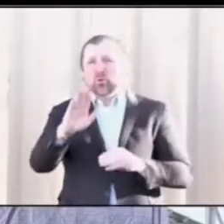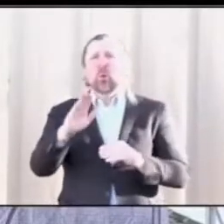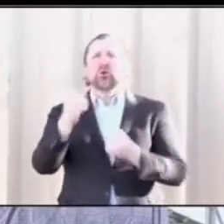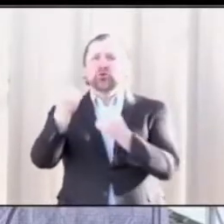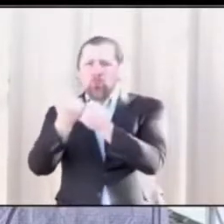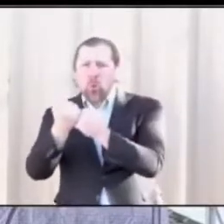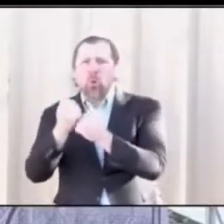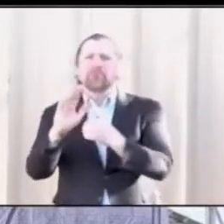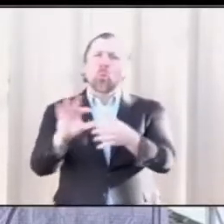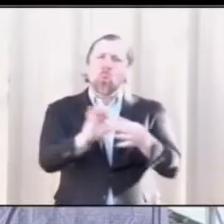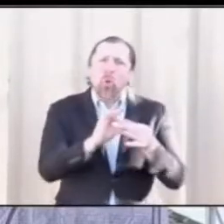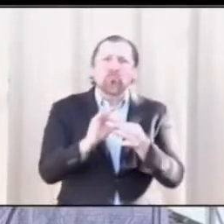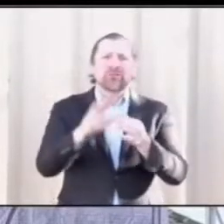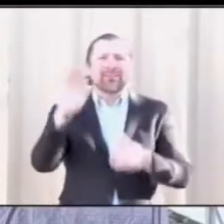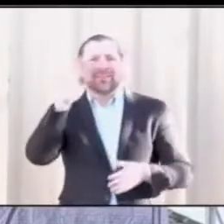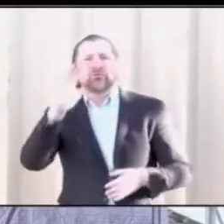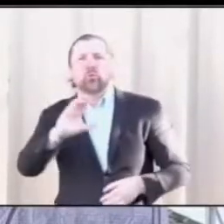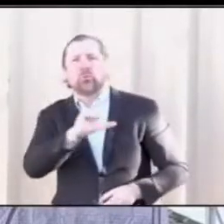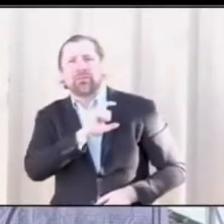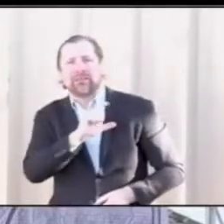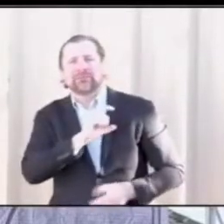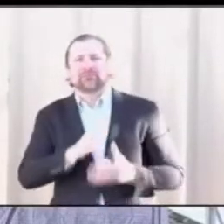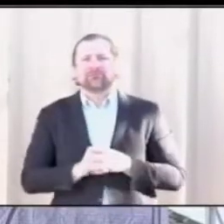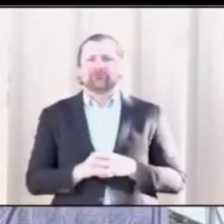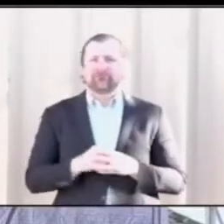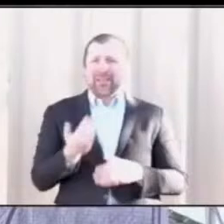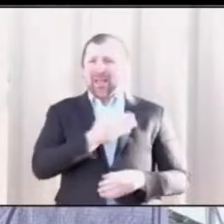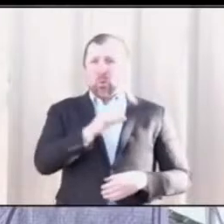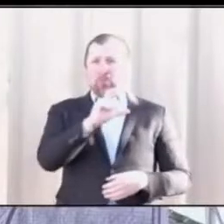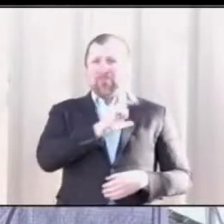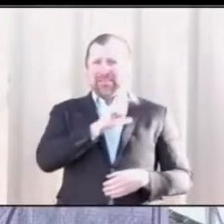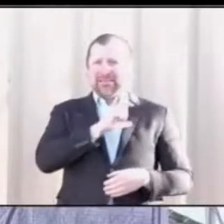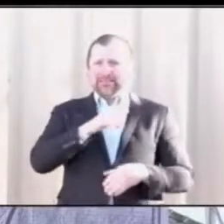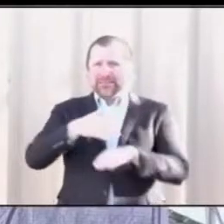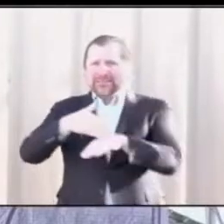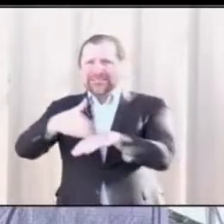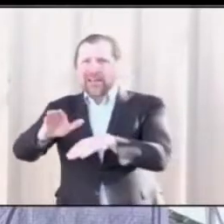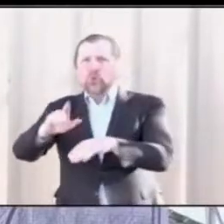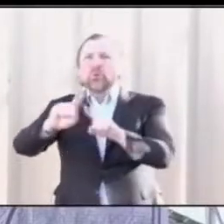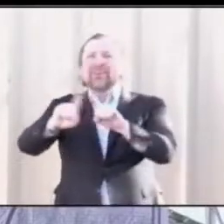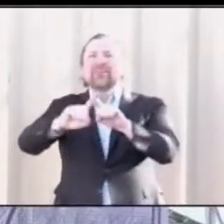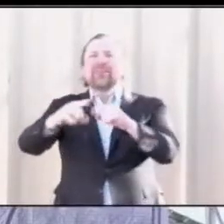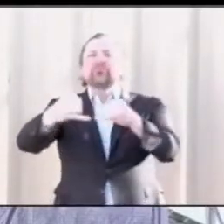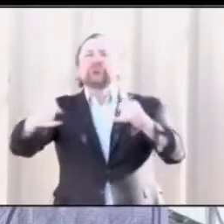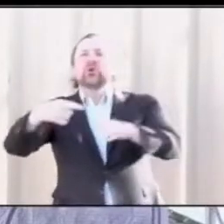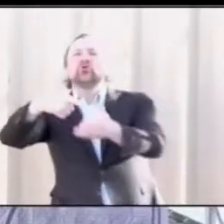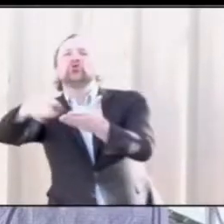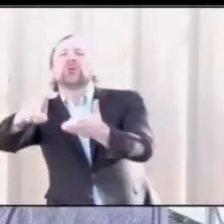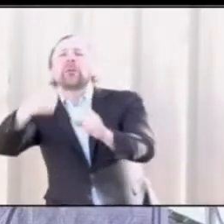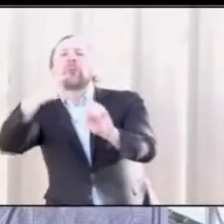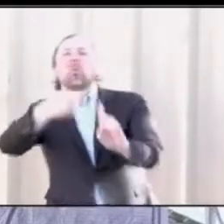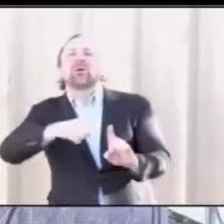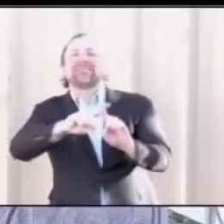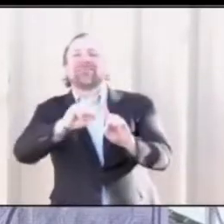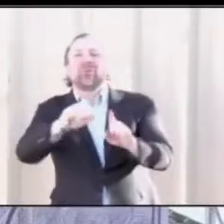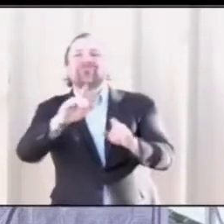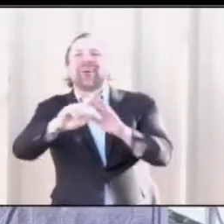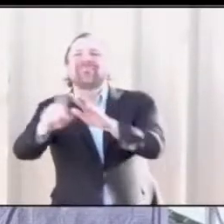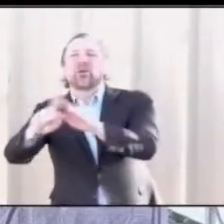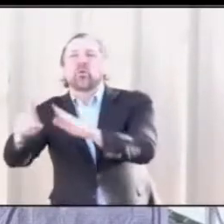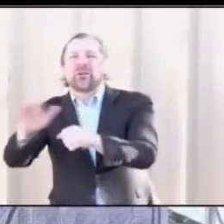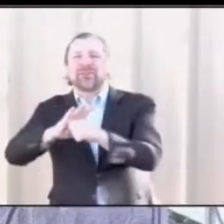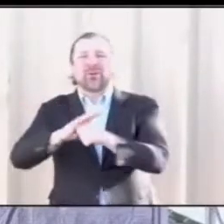support and cooperation, especially with our officers who are deployed at various checkpoints throughout the evacuation zones. We understand the